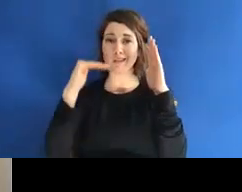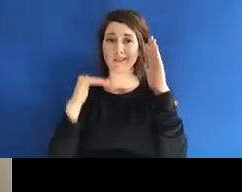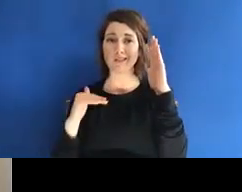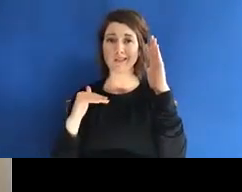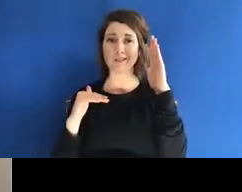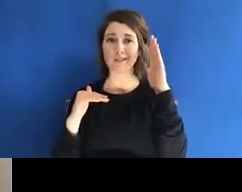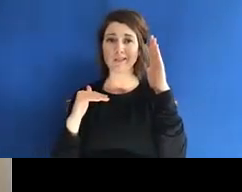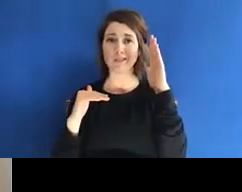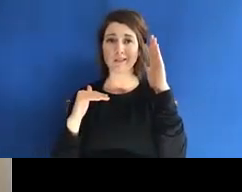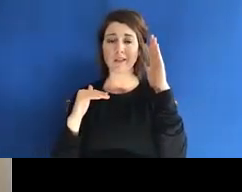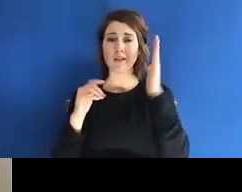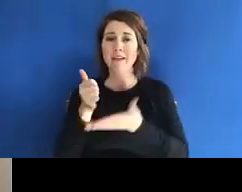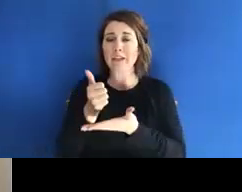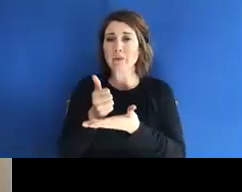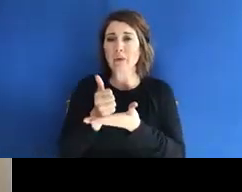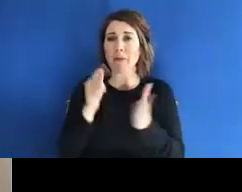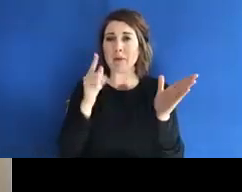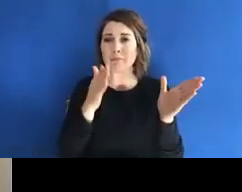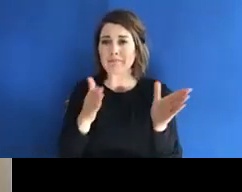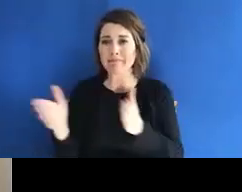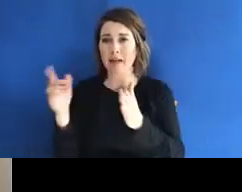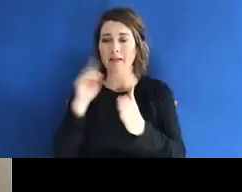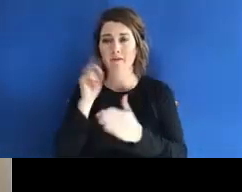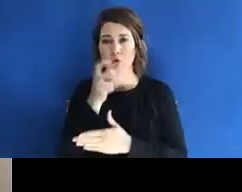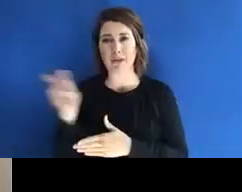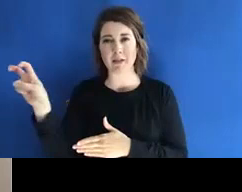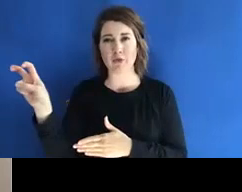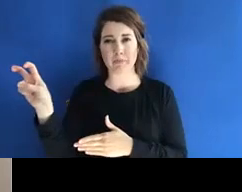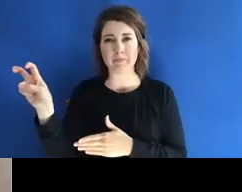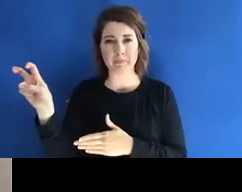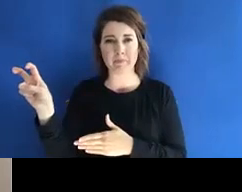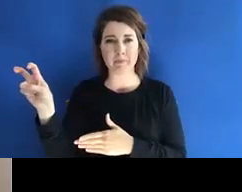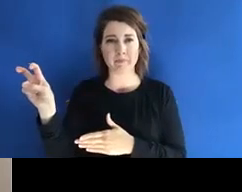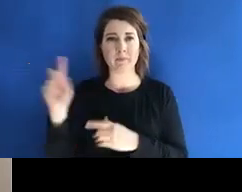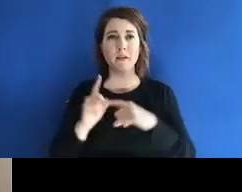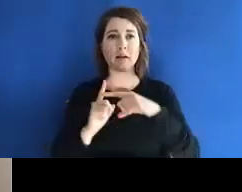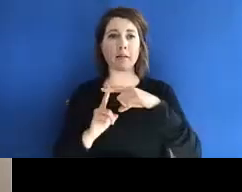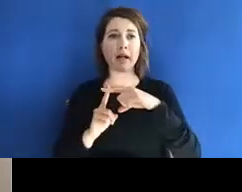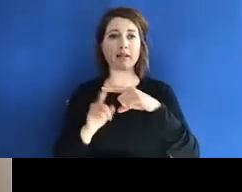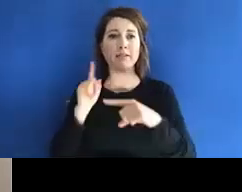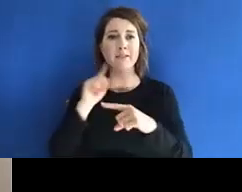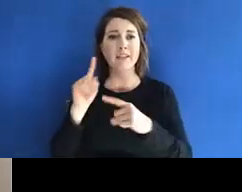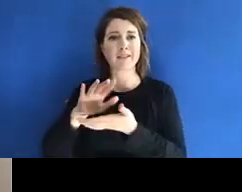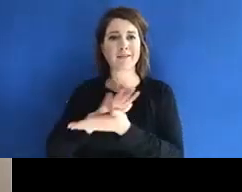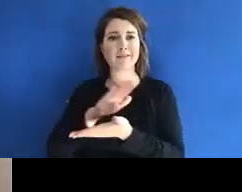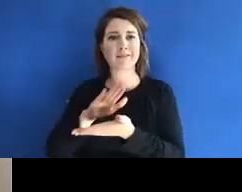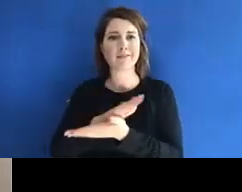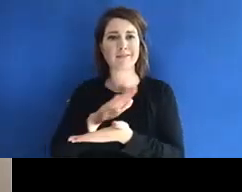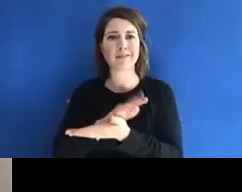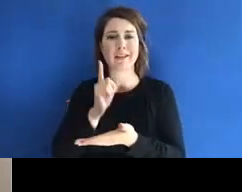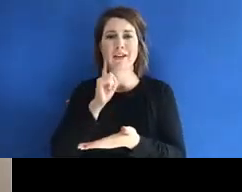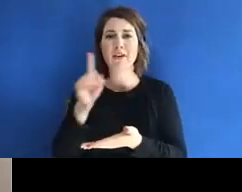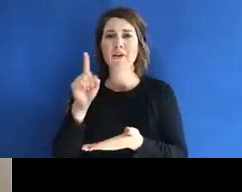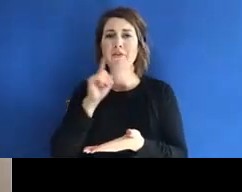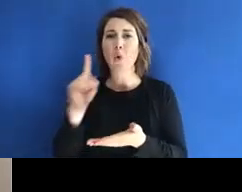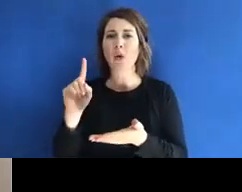VR agencies plan for that transition. A TA document here related to reporting measurable skill gains